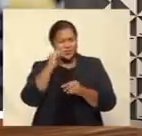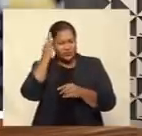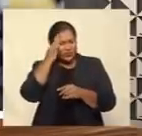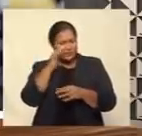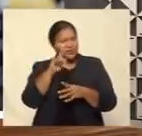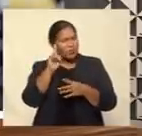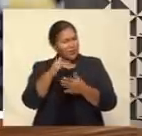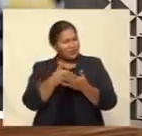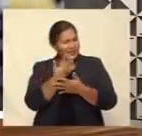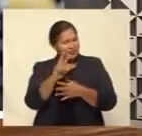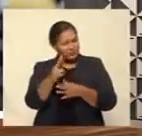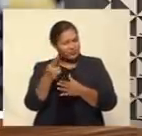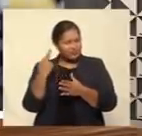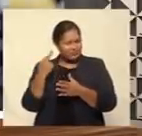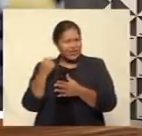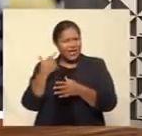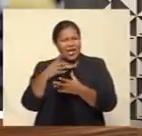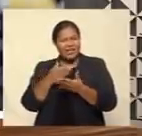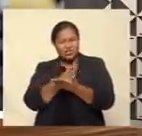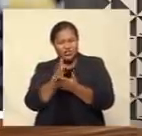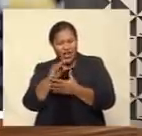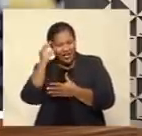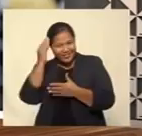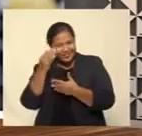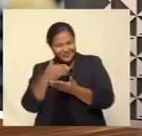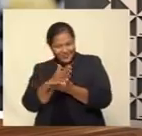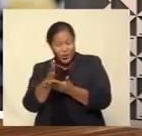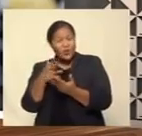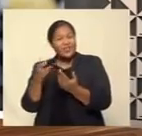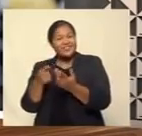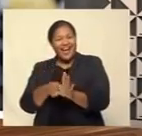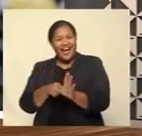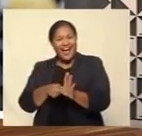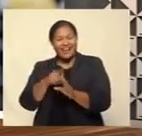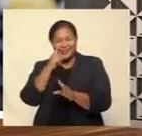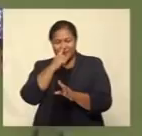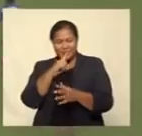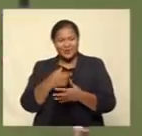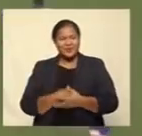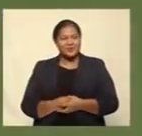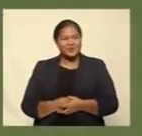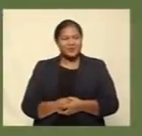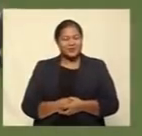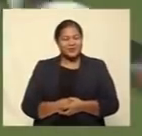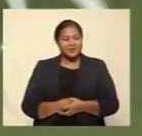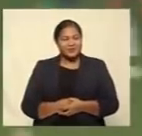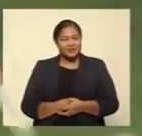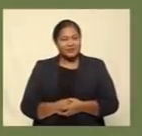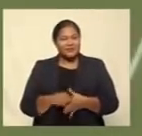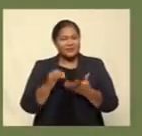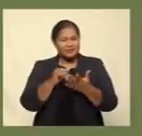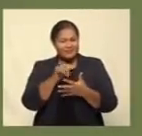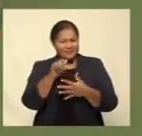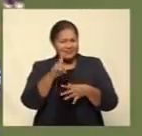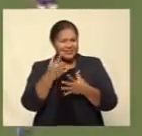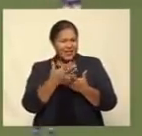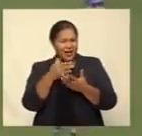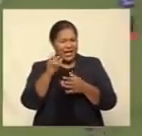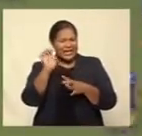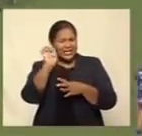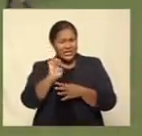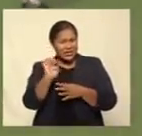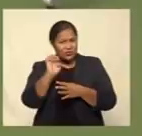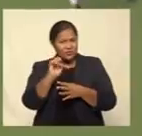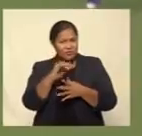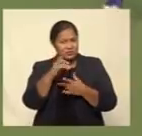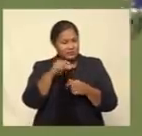return and share his knowledge with young Fijians. Venina Rakautonga has more. Flying the flag high in Europe, the Deumba